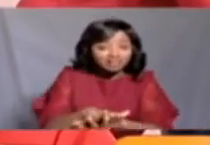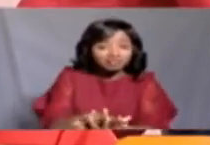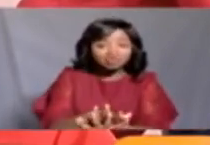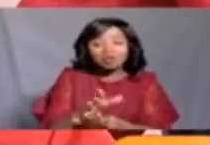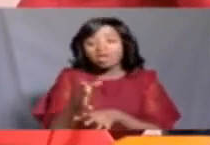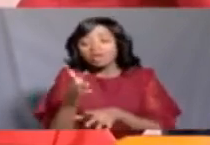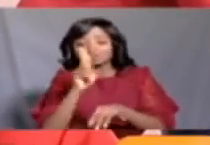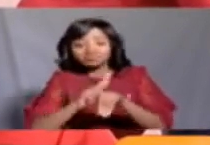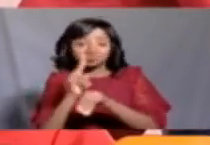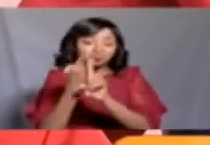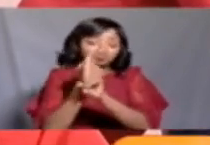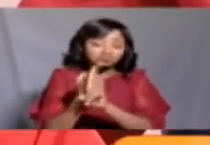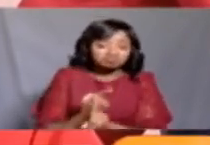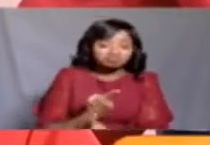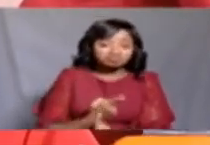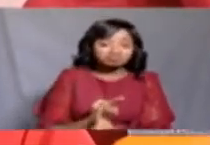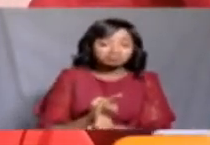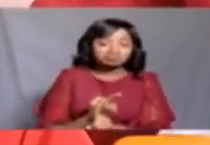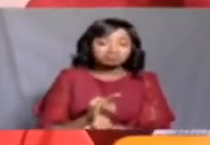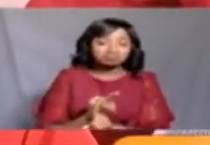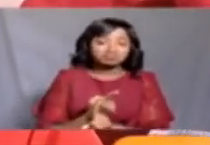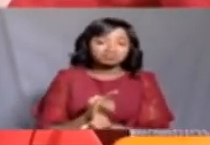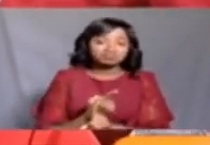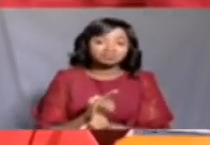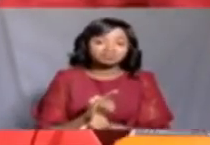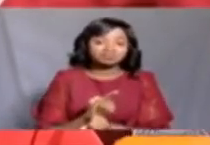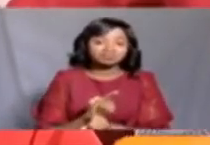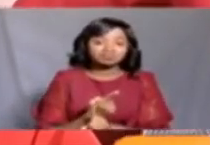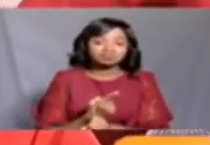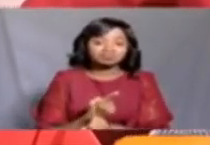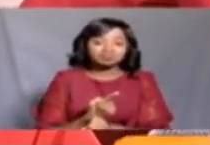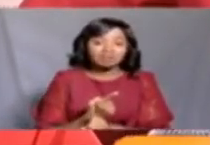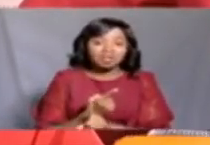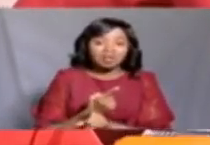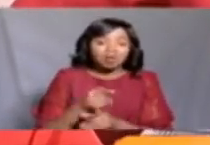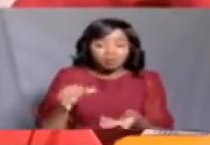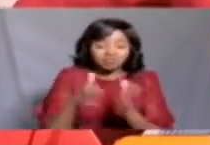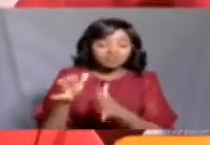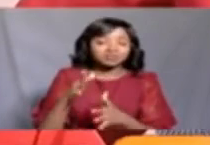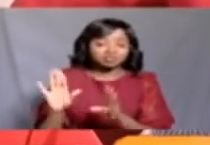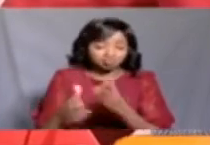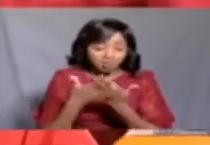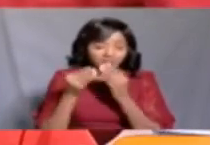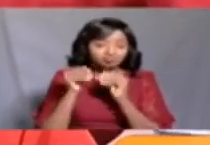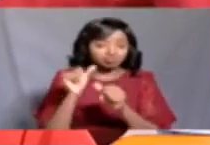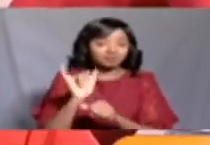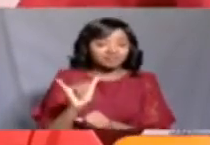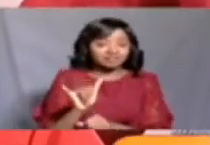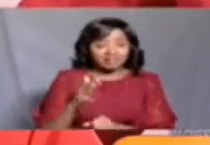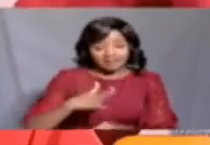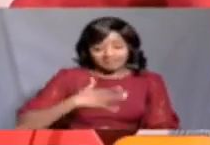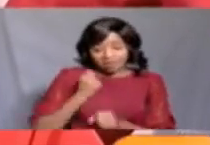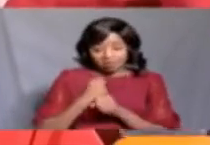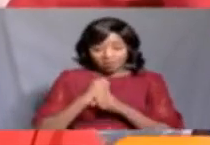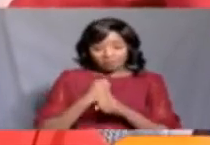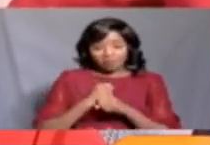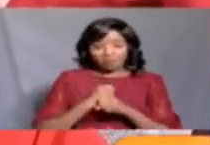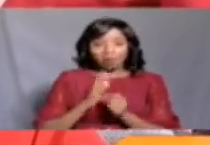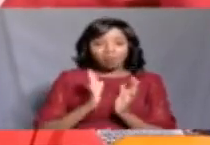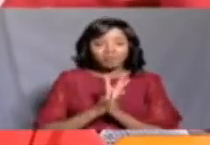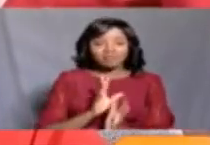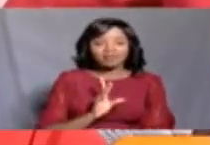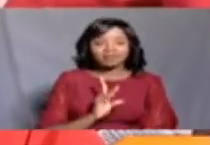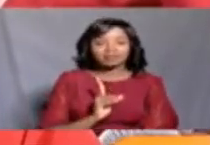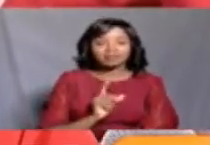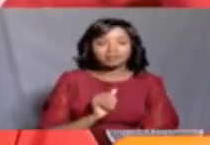use of different, you know, disciplines to address this. So in my work, for example, with Daktari Africa, we've been able